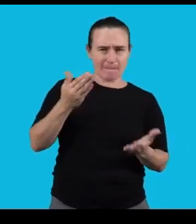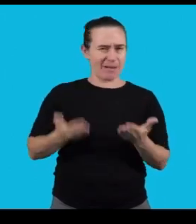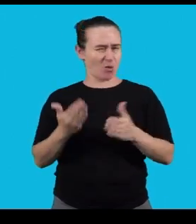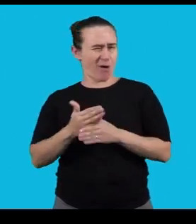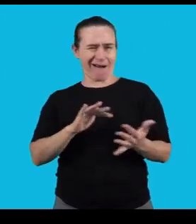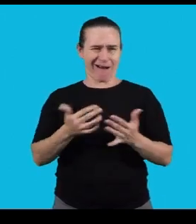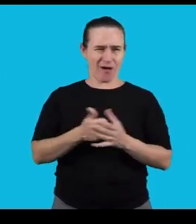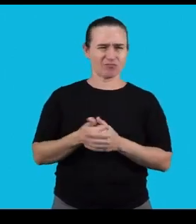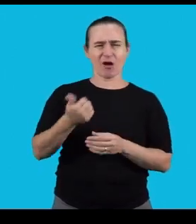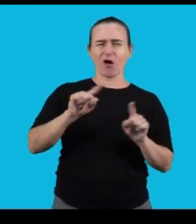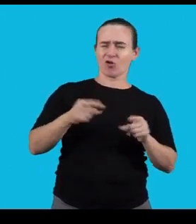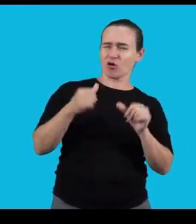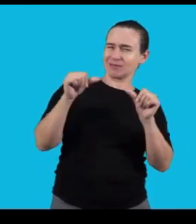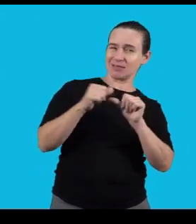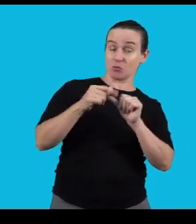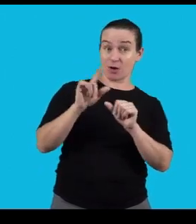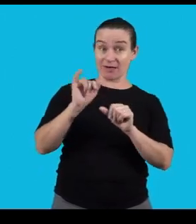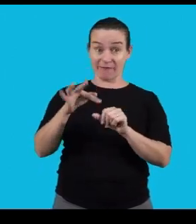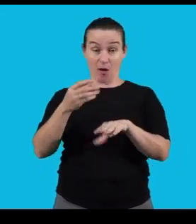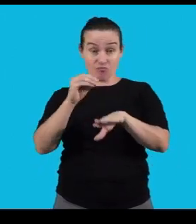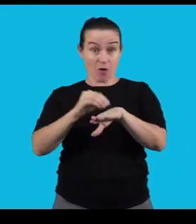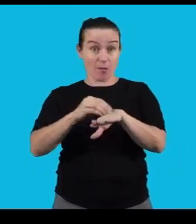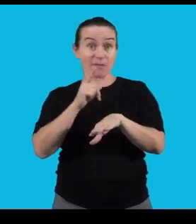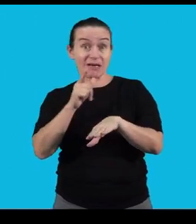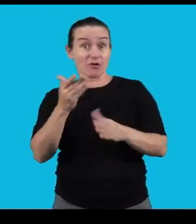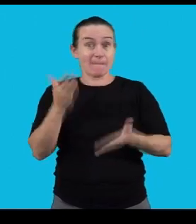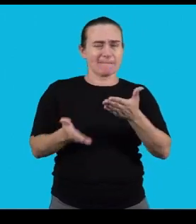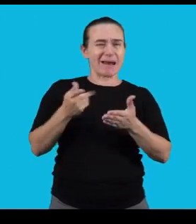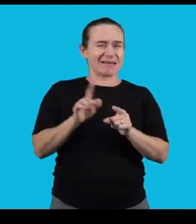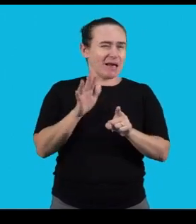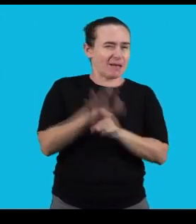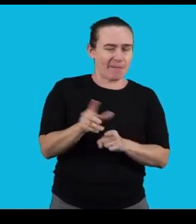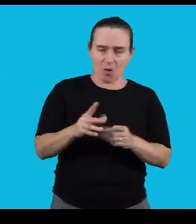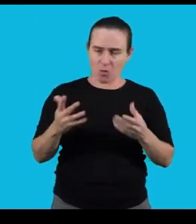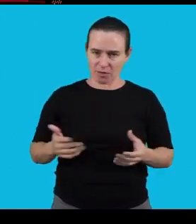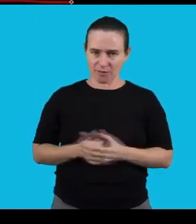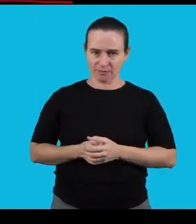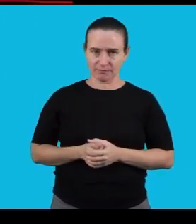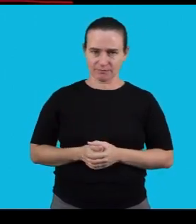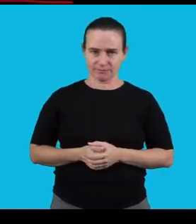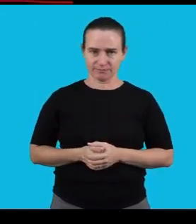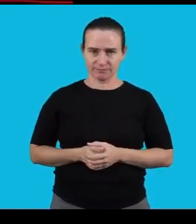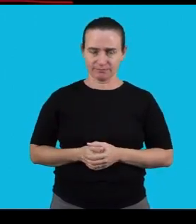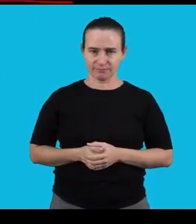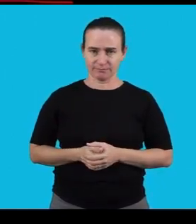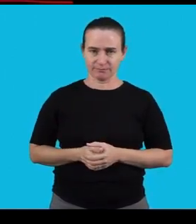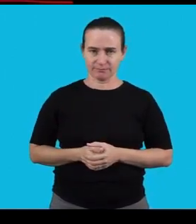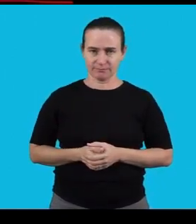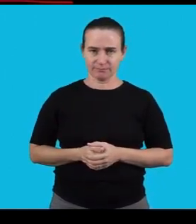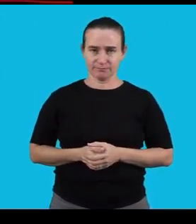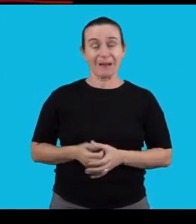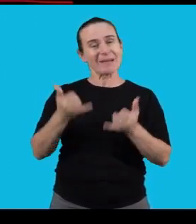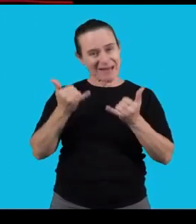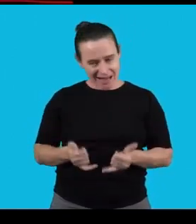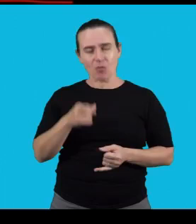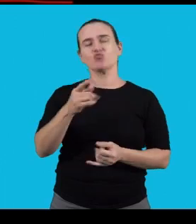parts involved in balance work, cannot predict the effects of ear defects on hearing and balance. Now